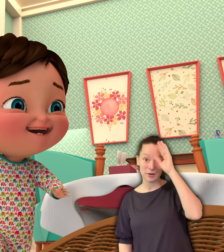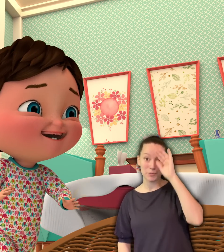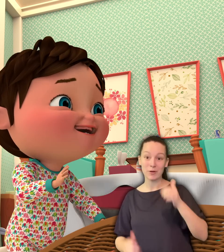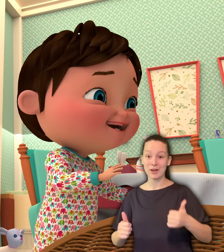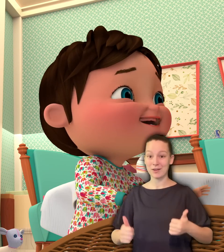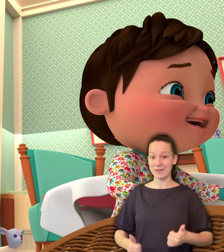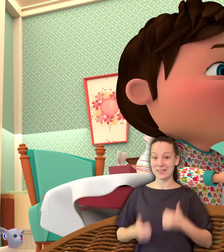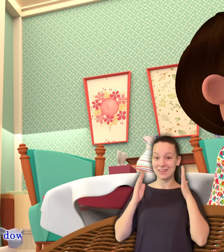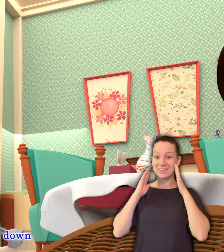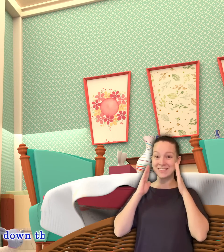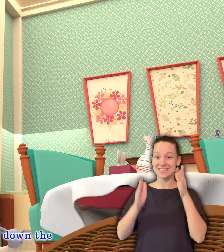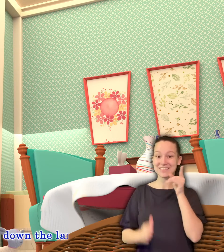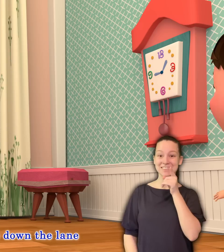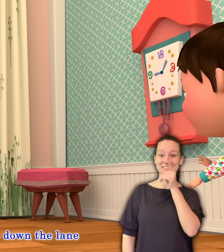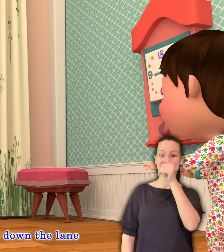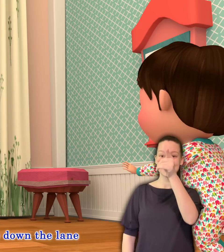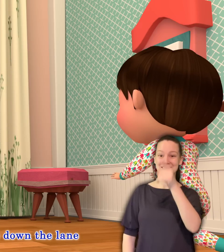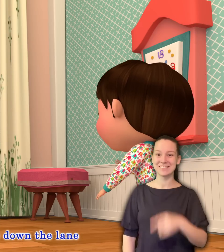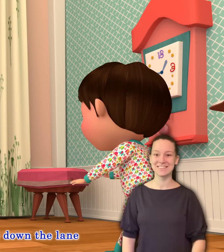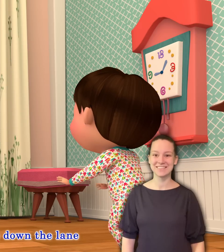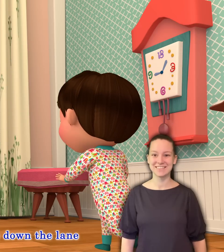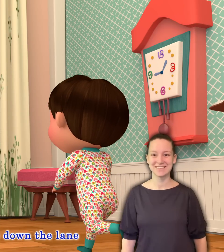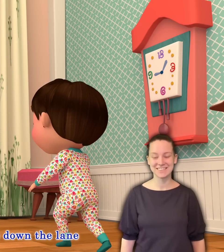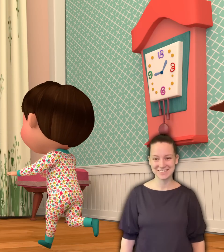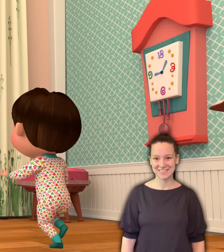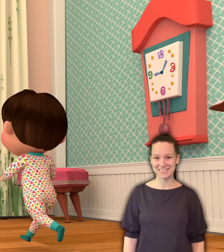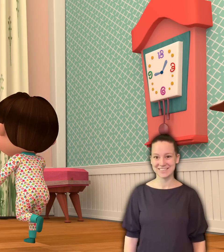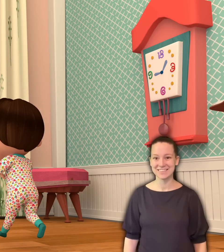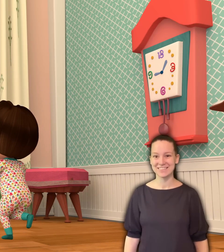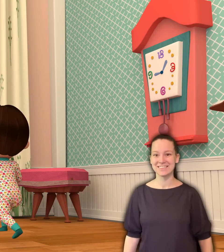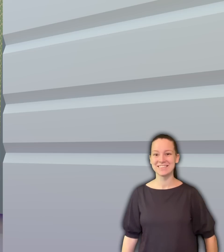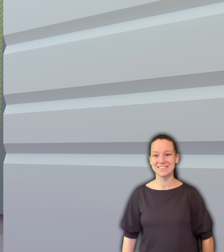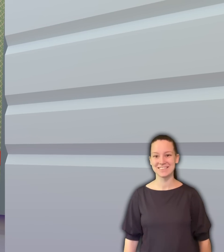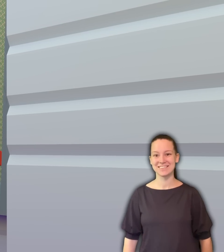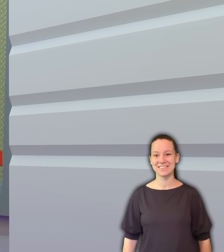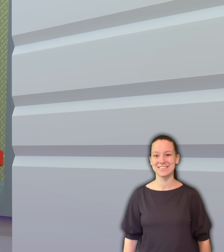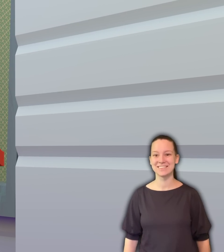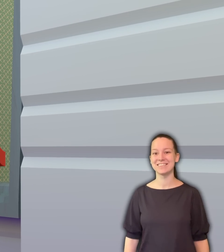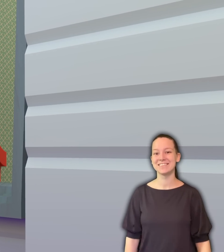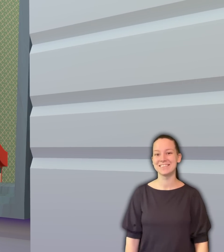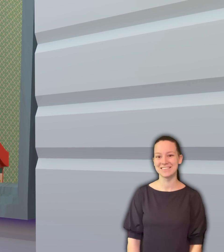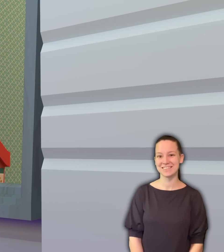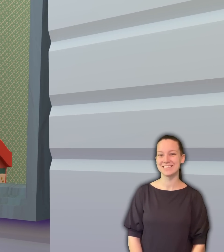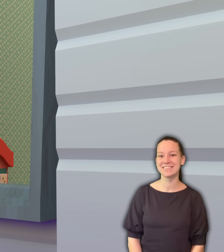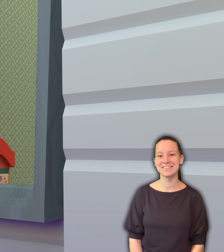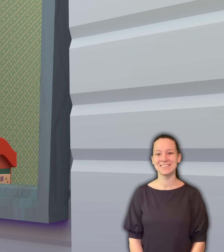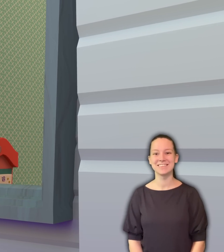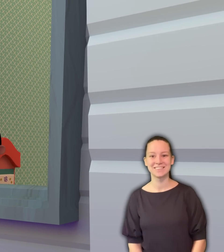for the little boy who lives down the lane.